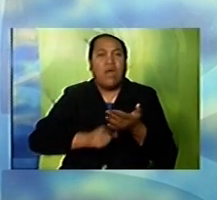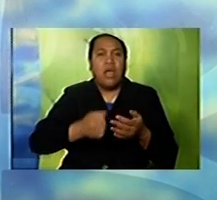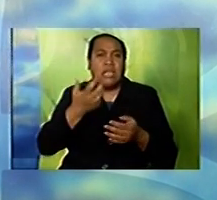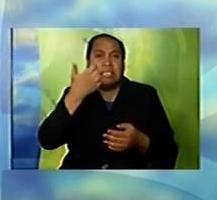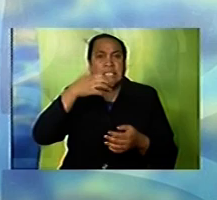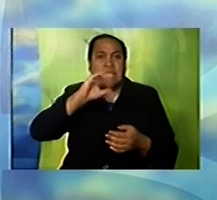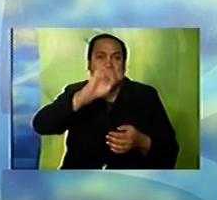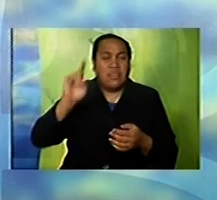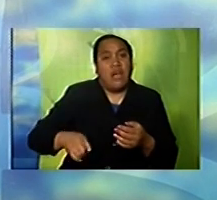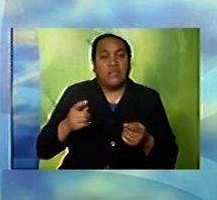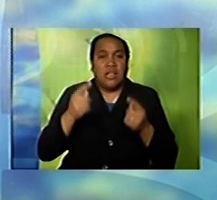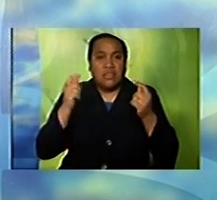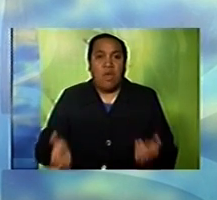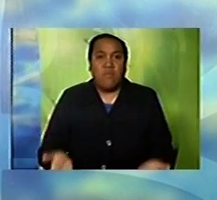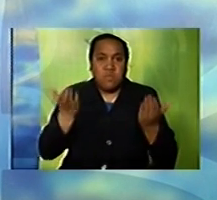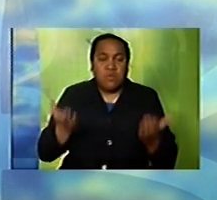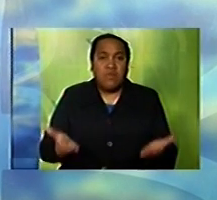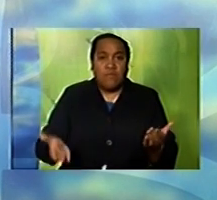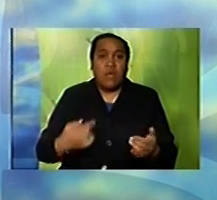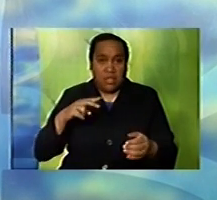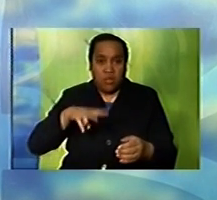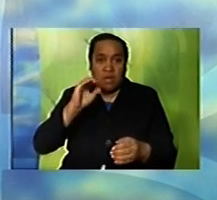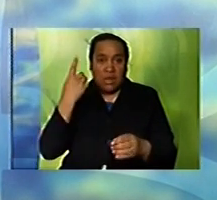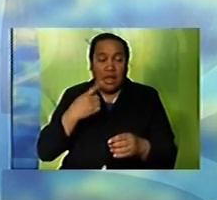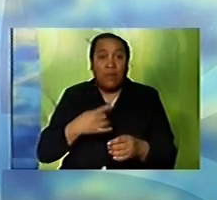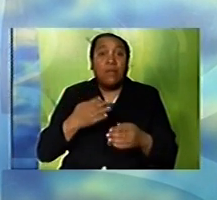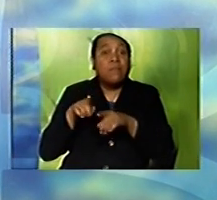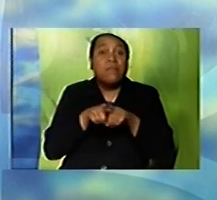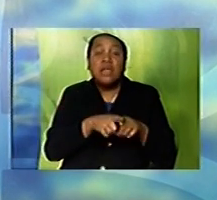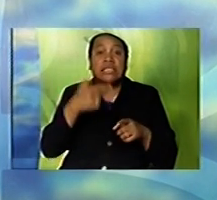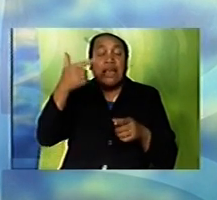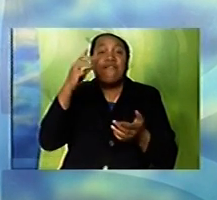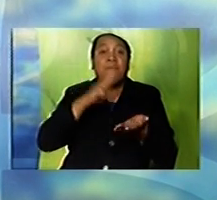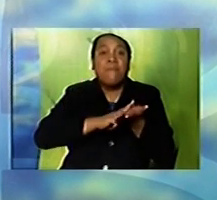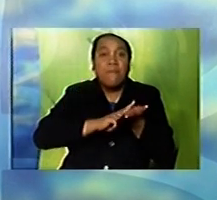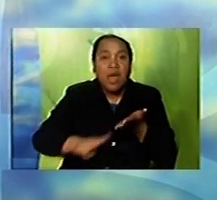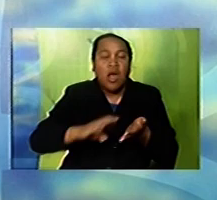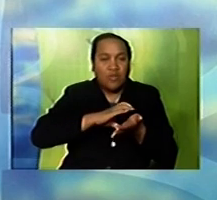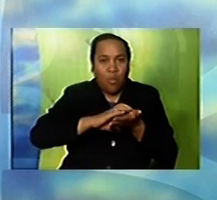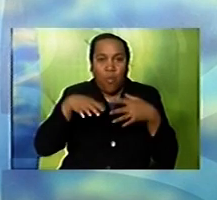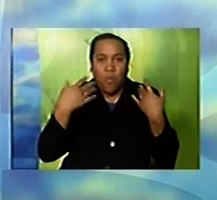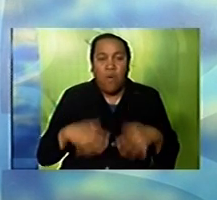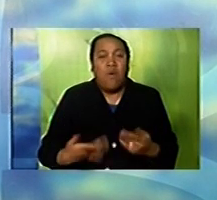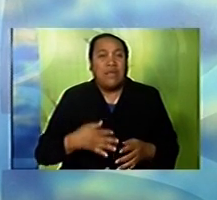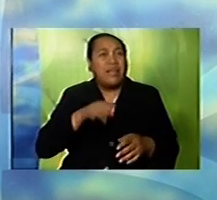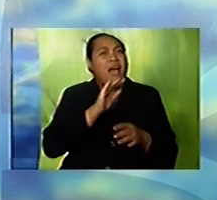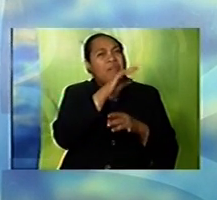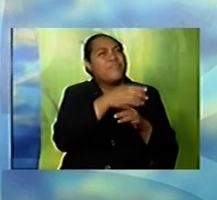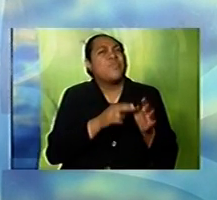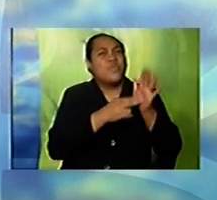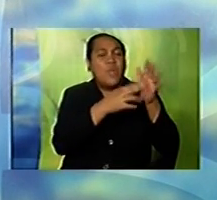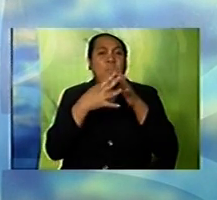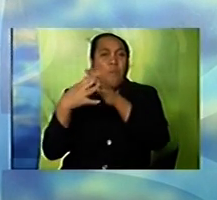for the 2011 season. This means about $7 million in extra earnings for cane farmers, both in the northern and western